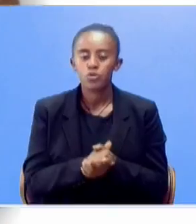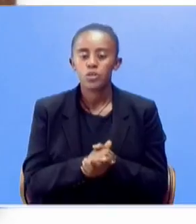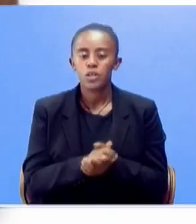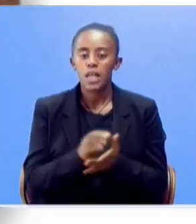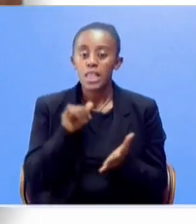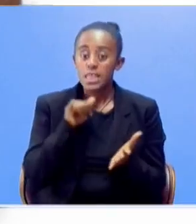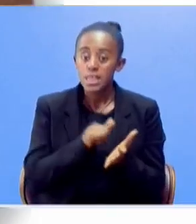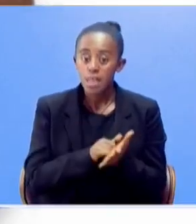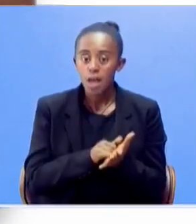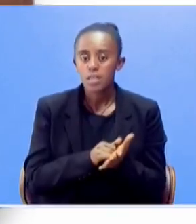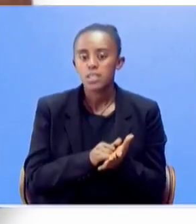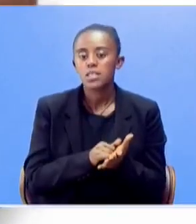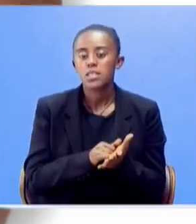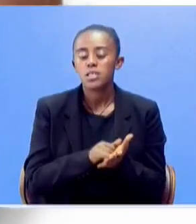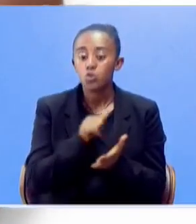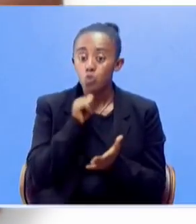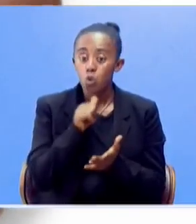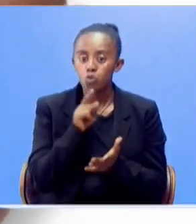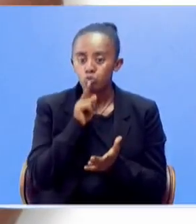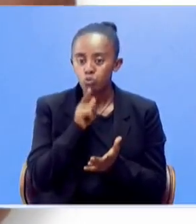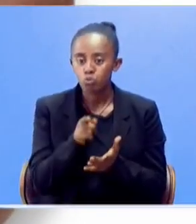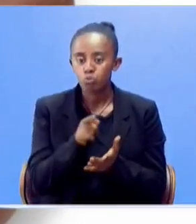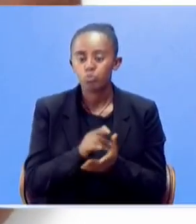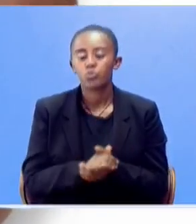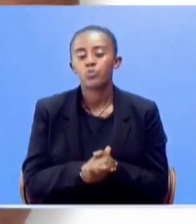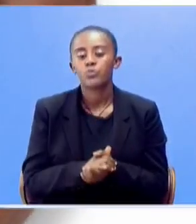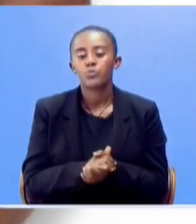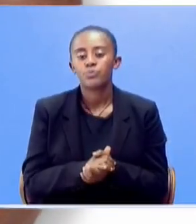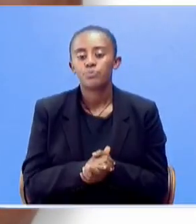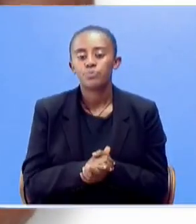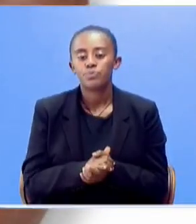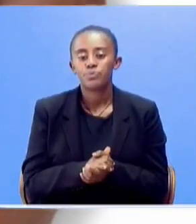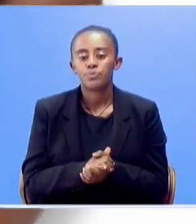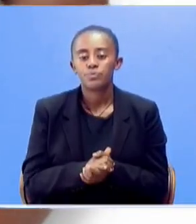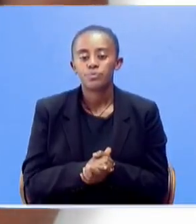That's not true.